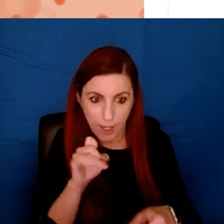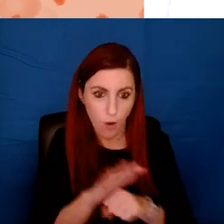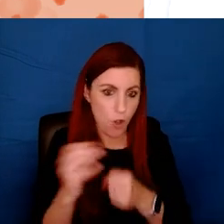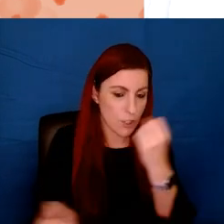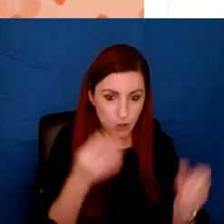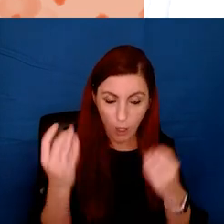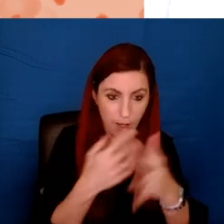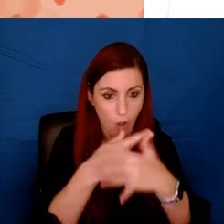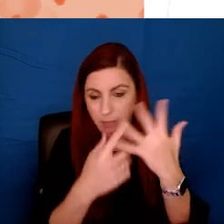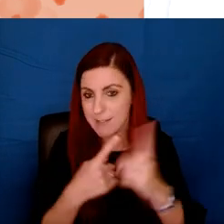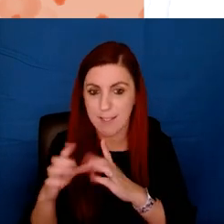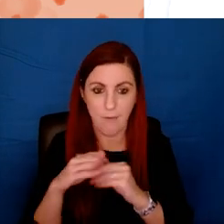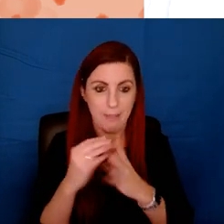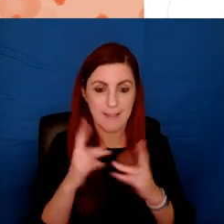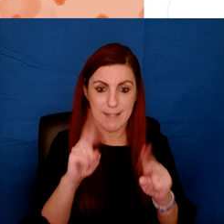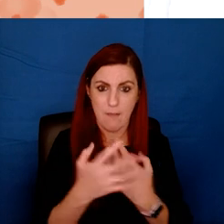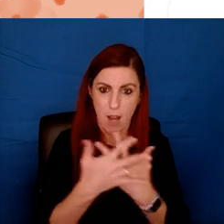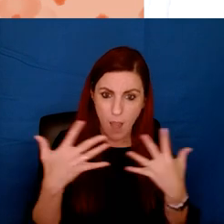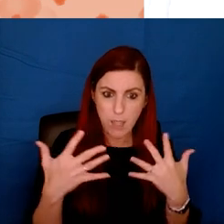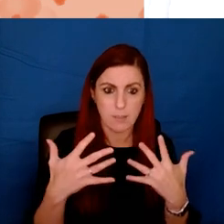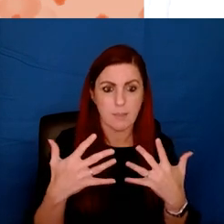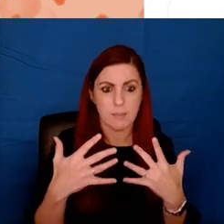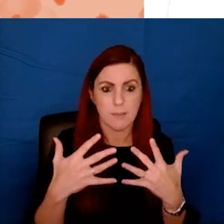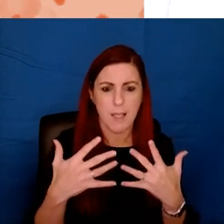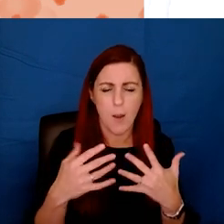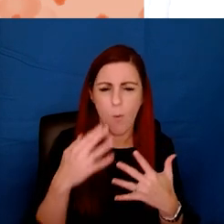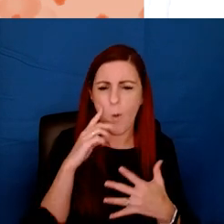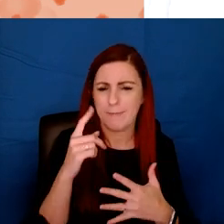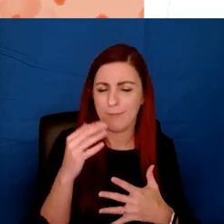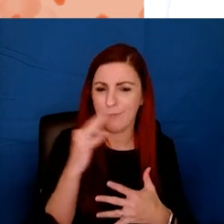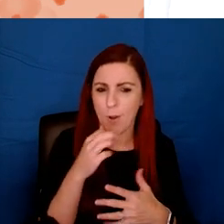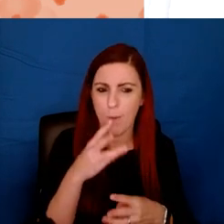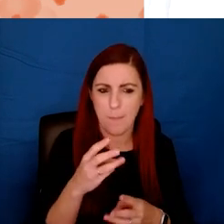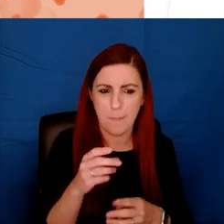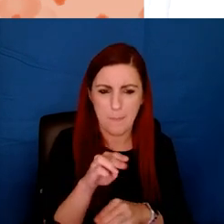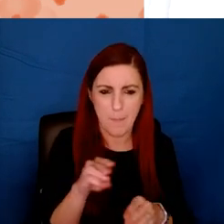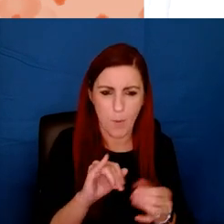all of these things, it was sort of put to us quite amusingly by